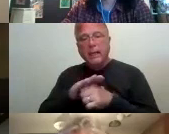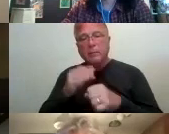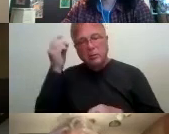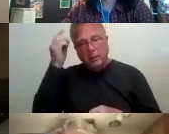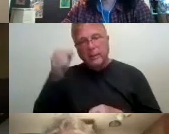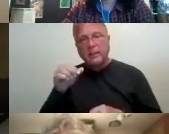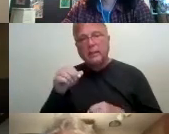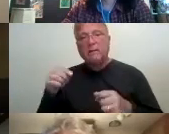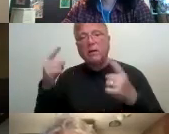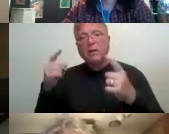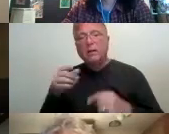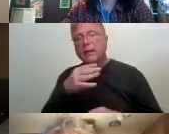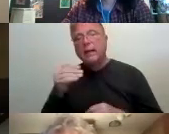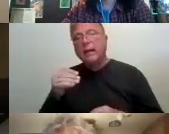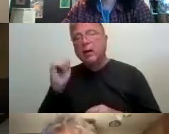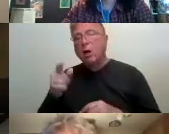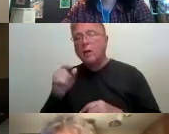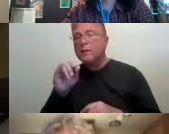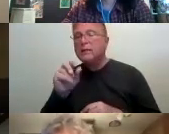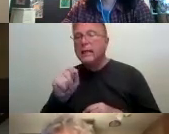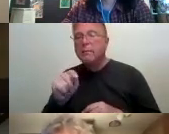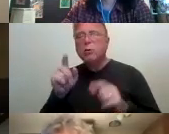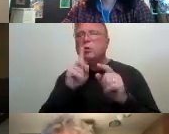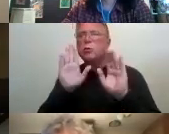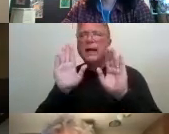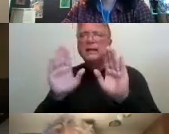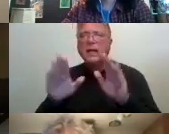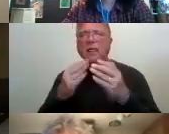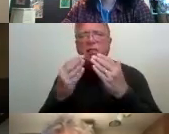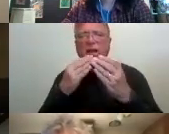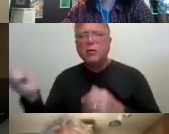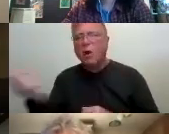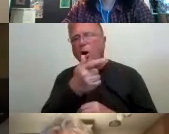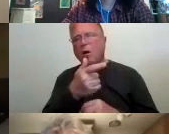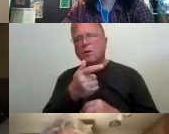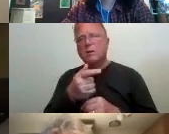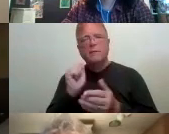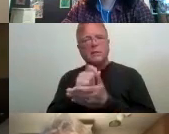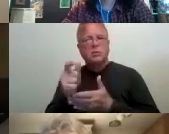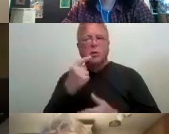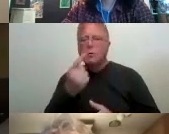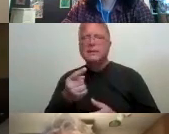am. And all the input is excellent. Thank you all, guys. That's all I got to say.